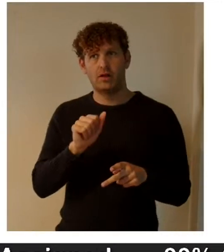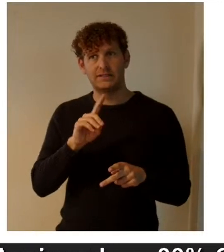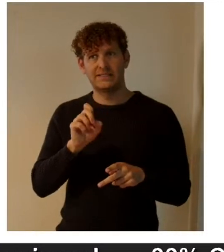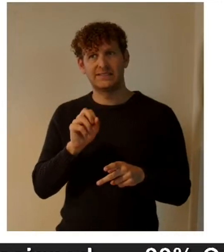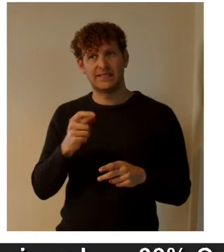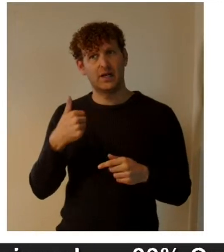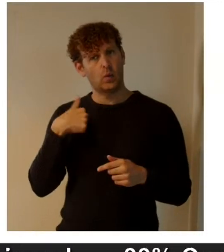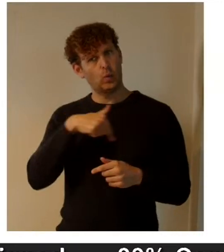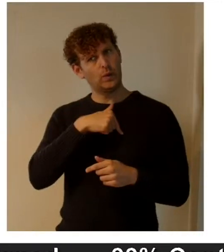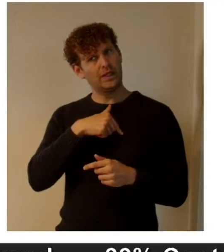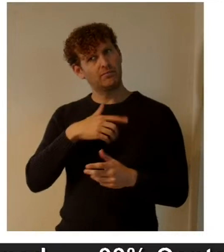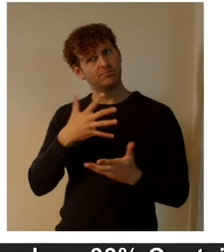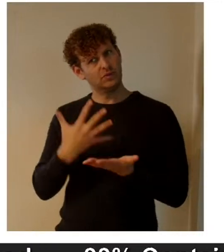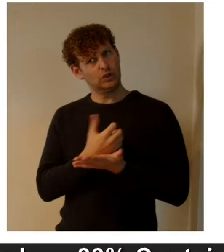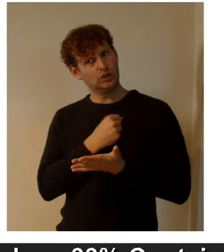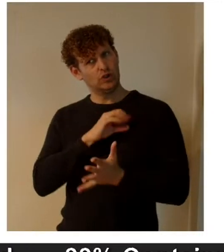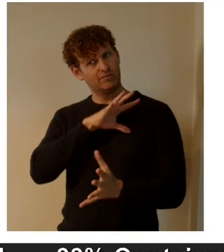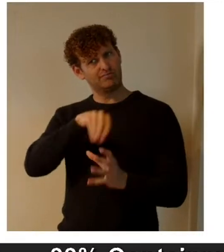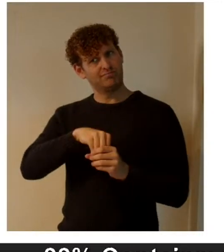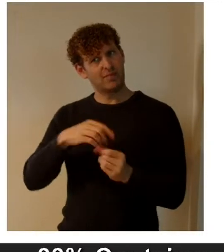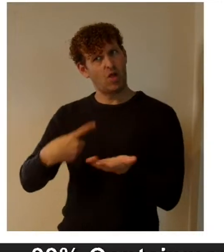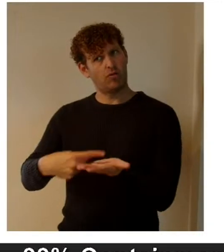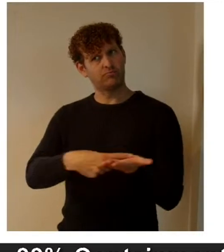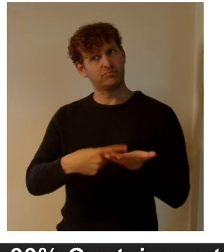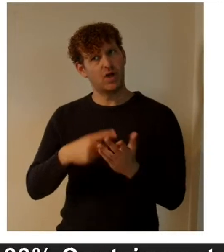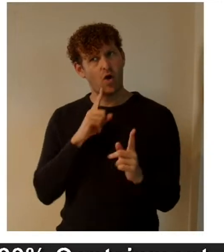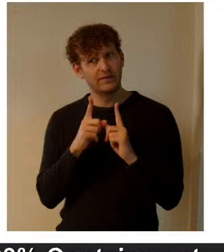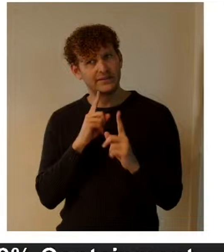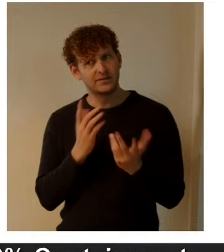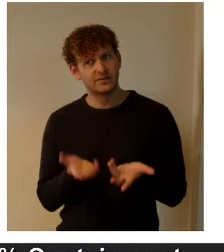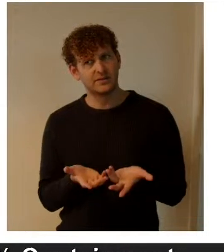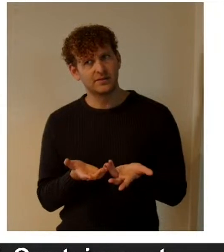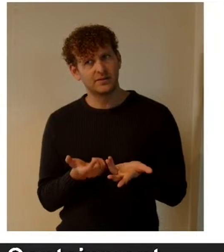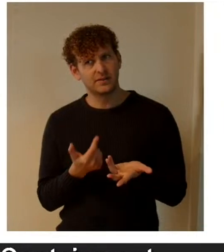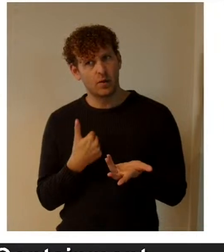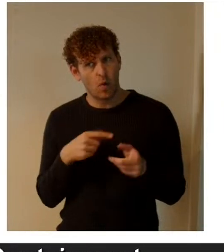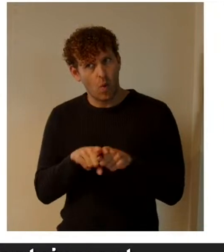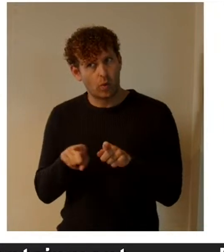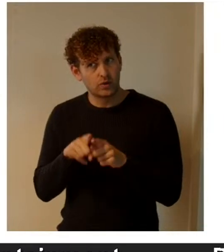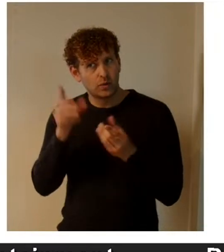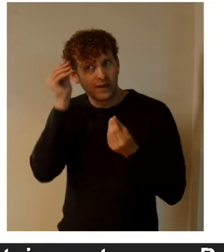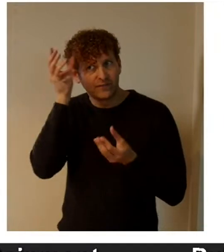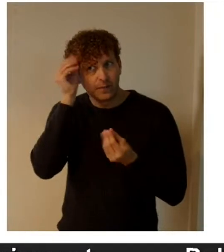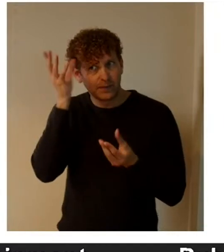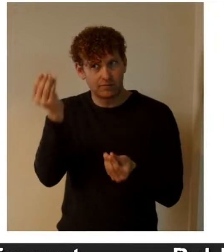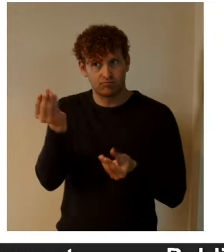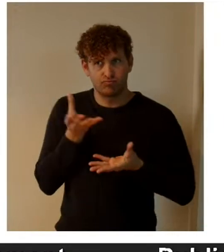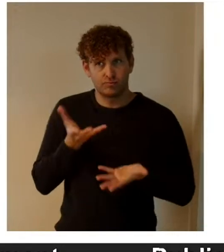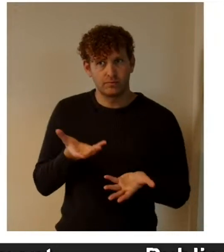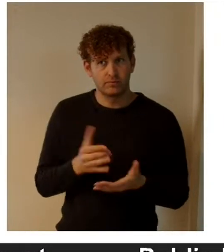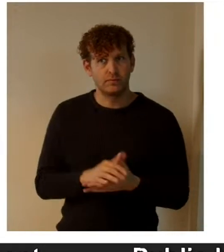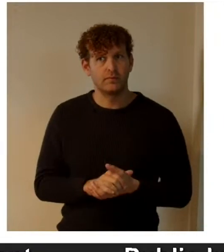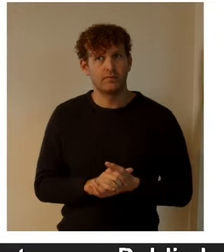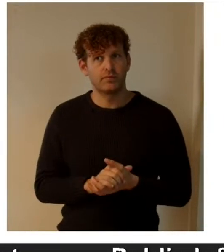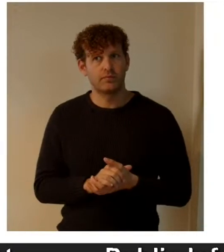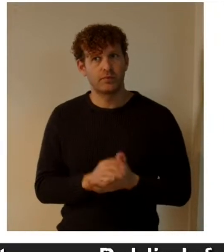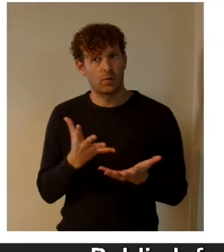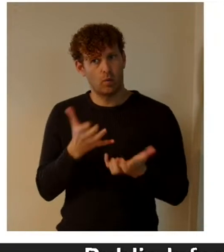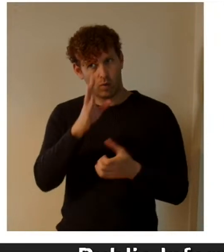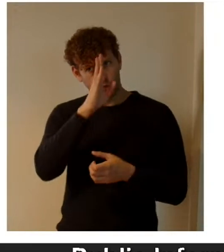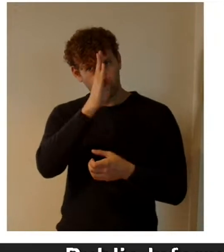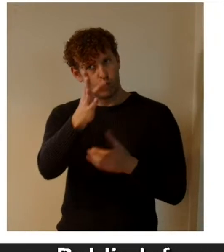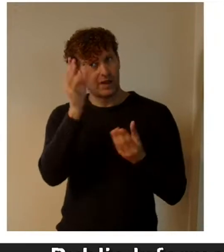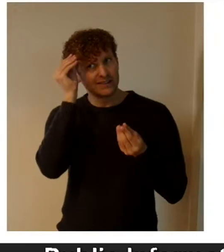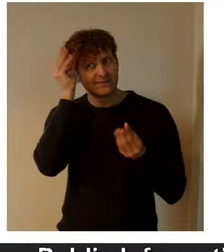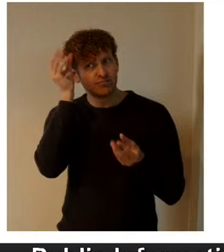and we want to ensure that accurate and relevant information about our community is shared directly with us. We also